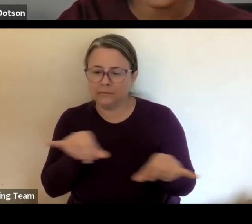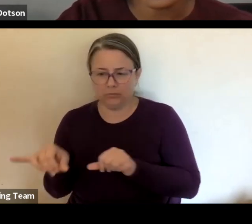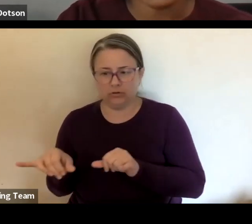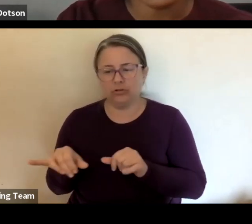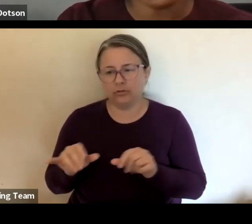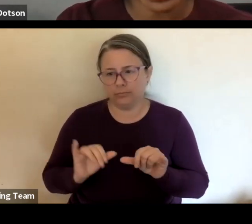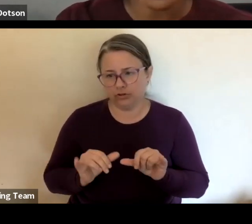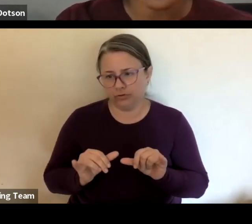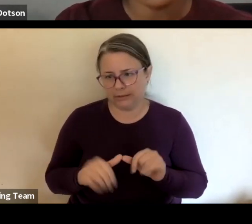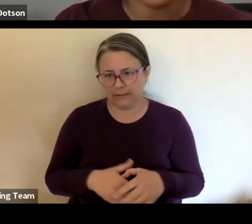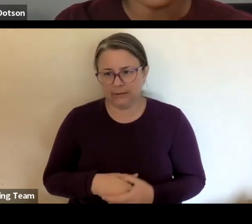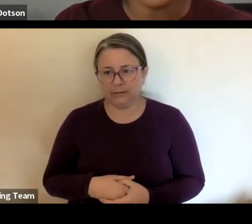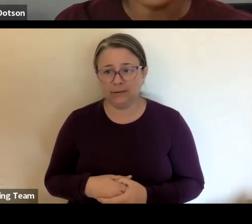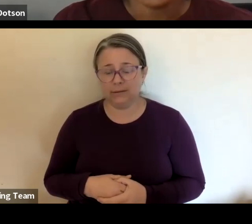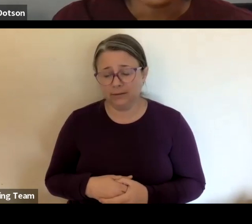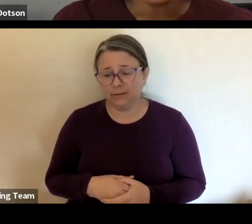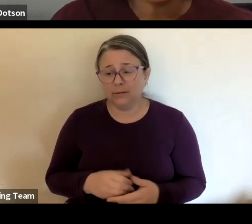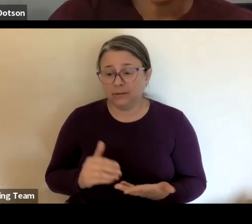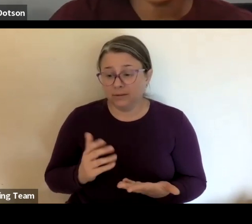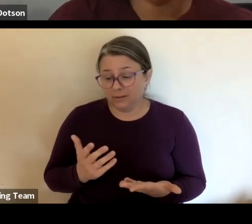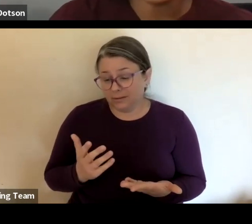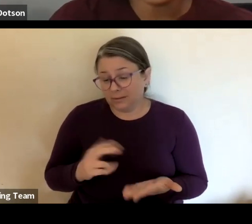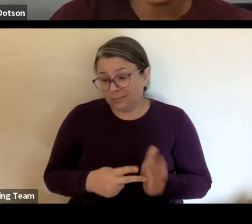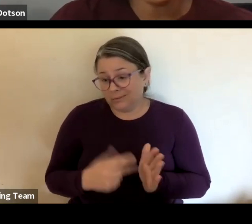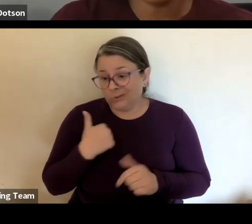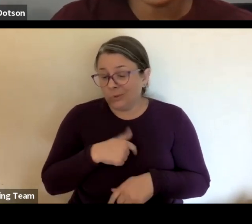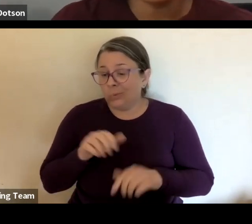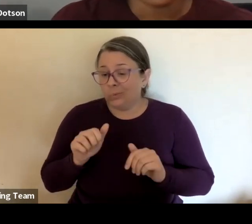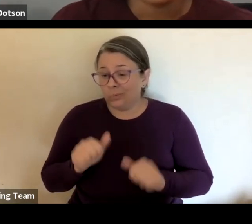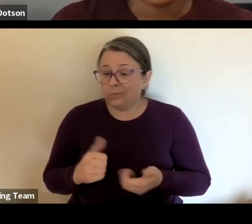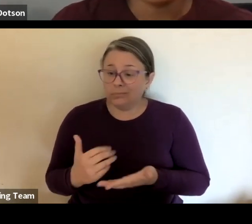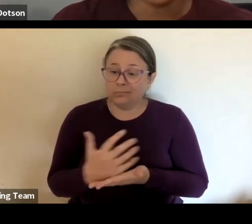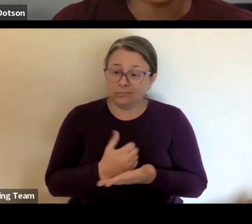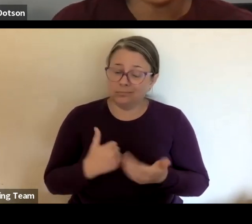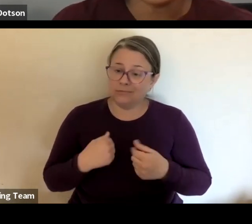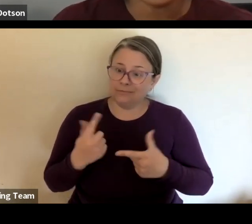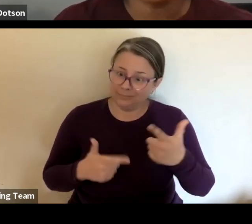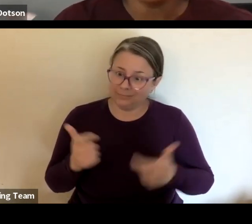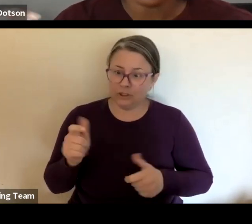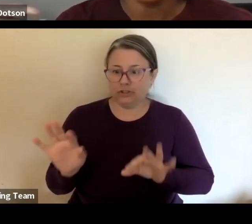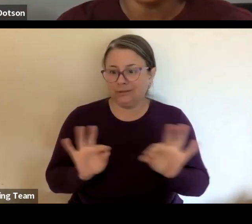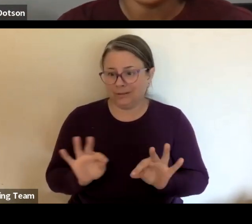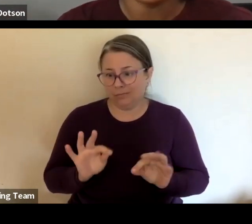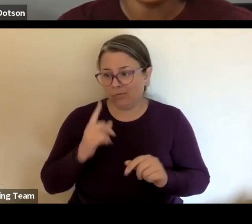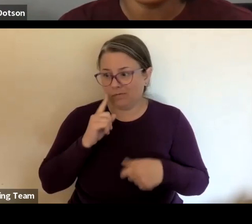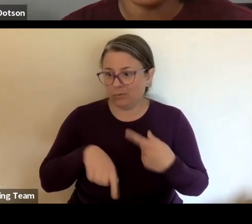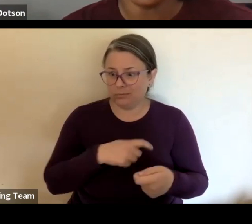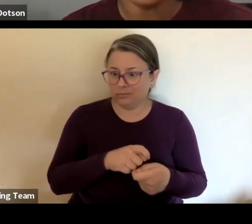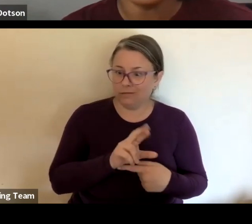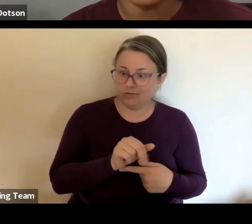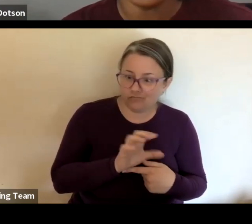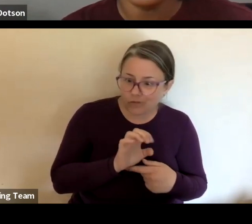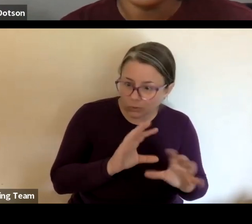ethnic groups or other groups representing different aspects of diversity. We can increase the sample size if we get multiple